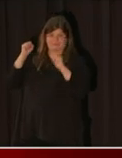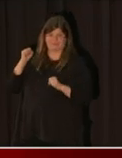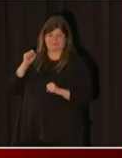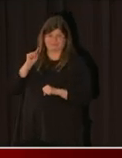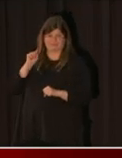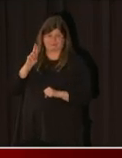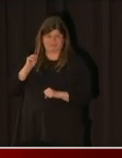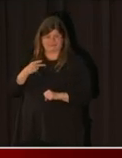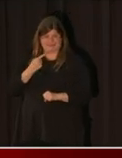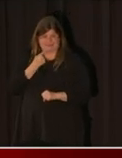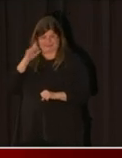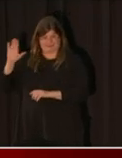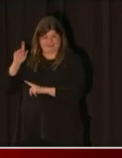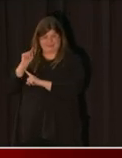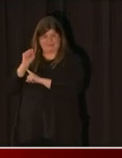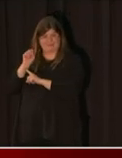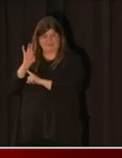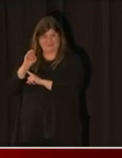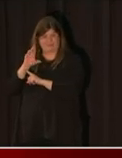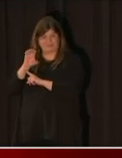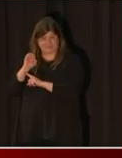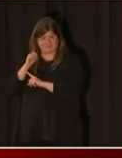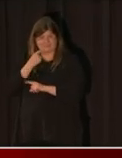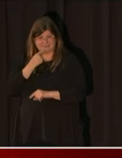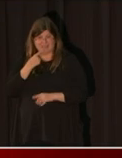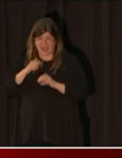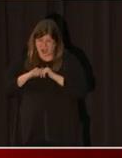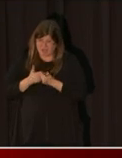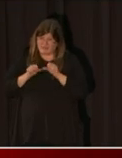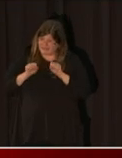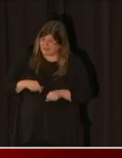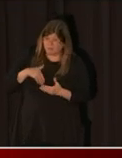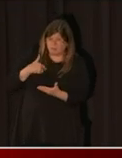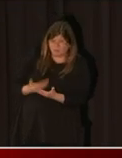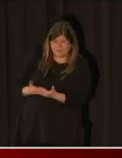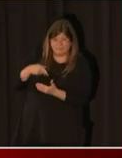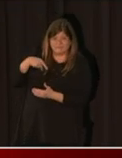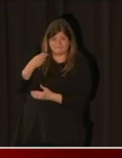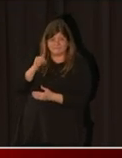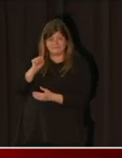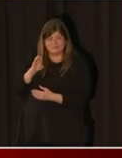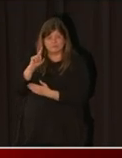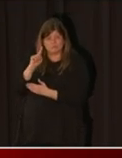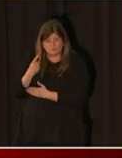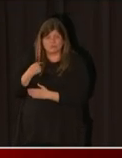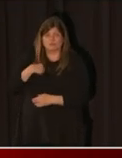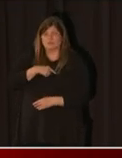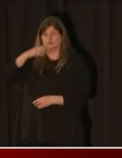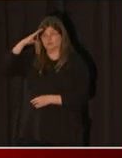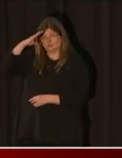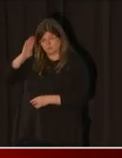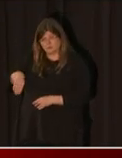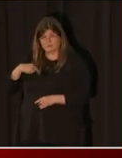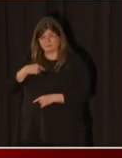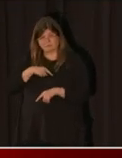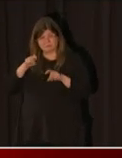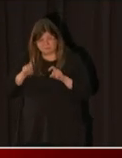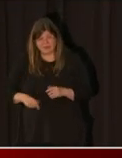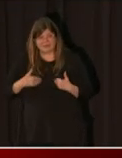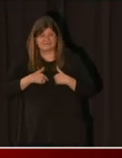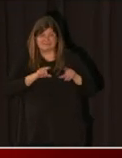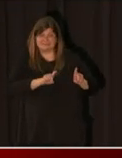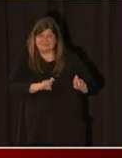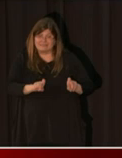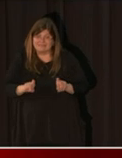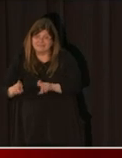we know that having the level of testing, a level of testing consistent with getting open is